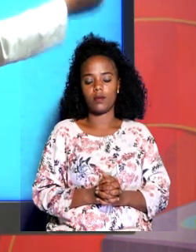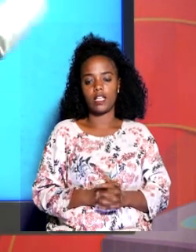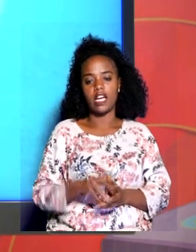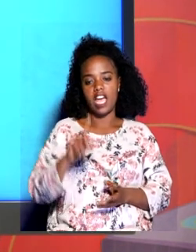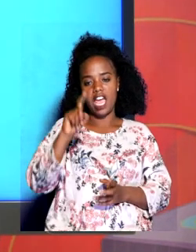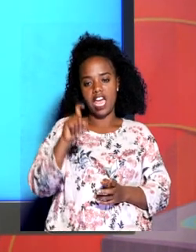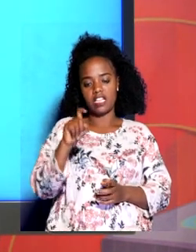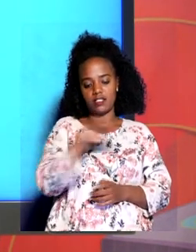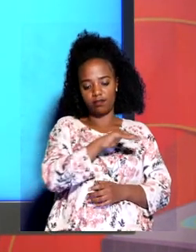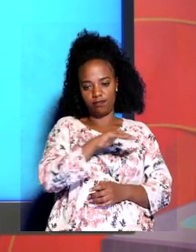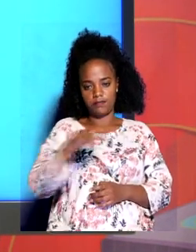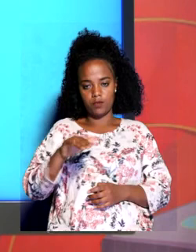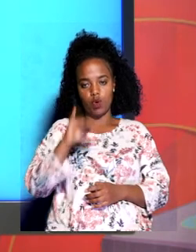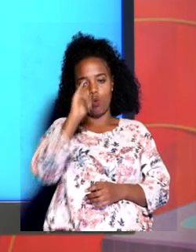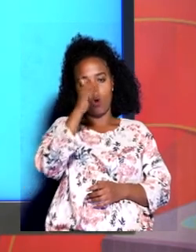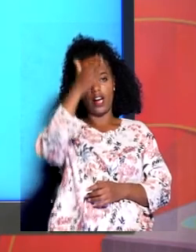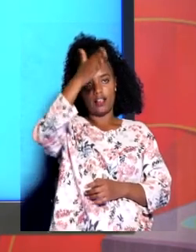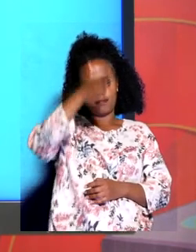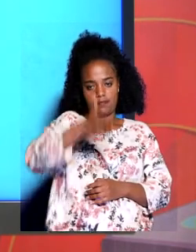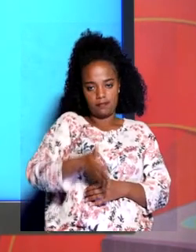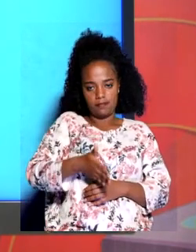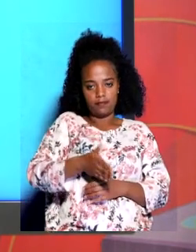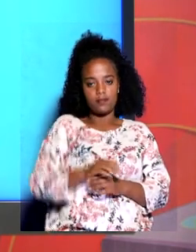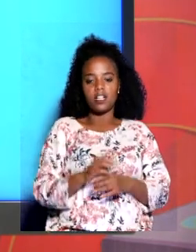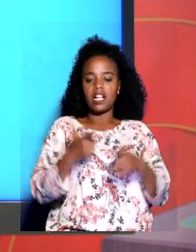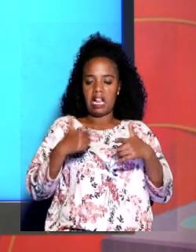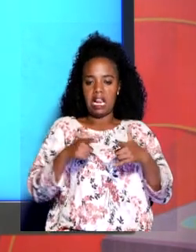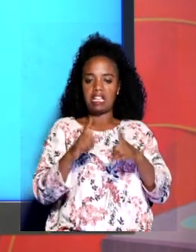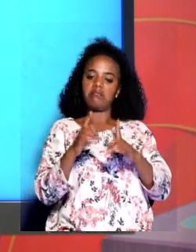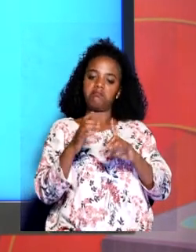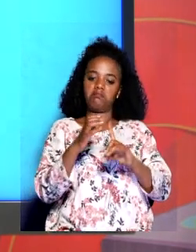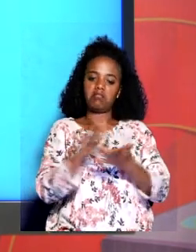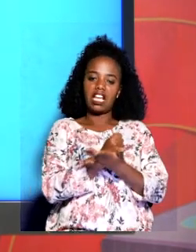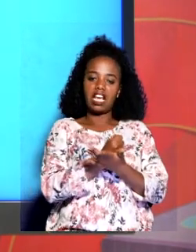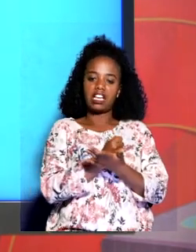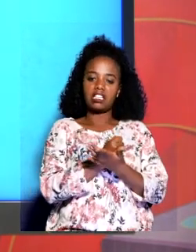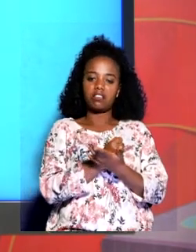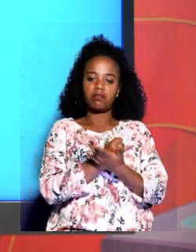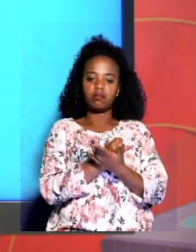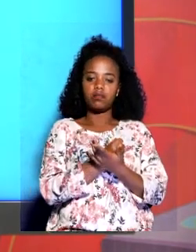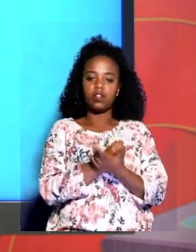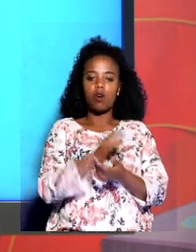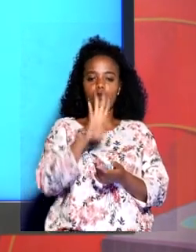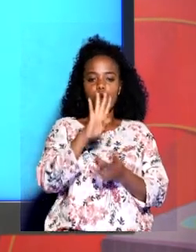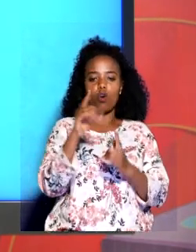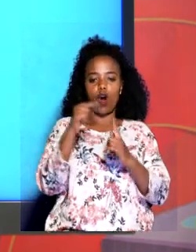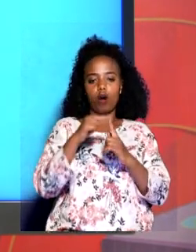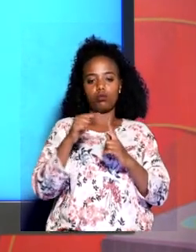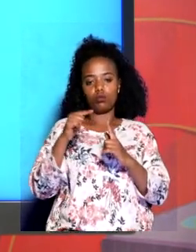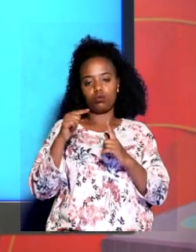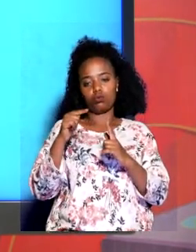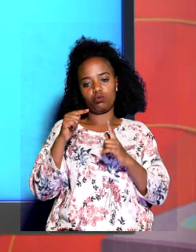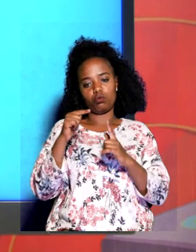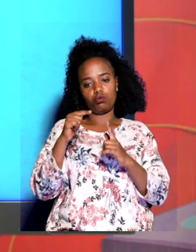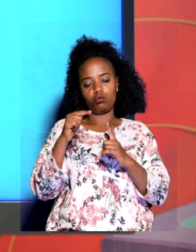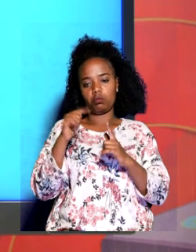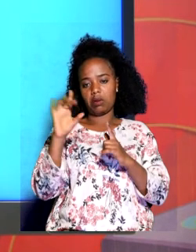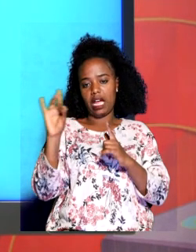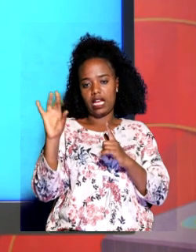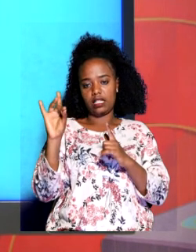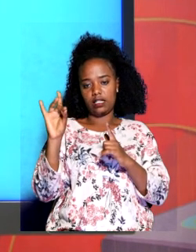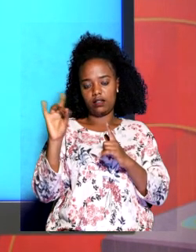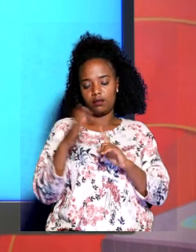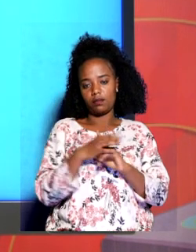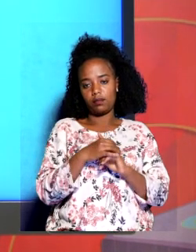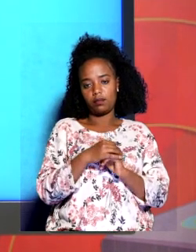X-axis and y-axis. Okay, let's take the scale for x up to 8. So let me make this to